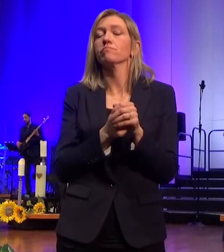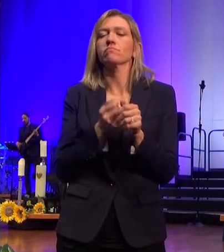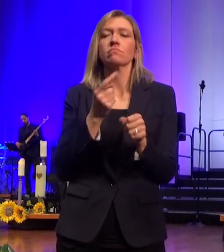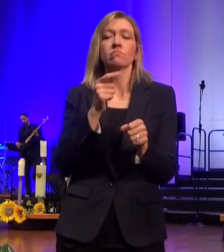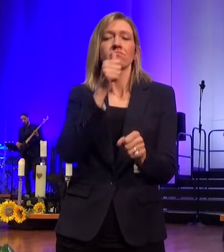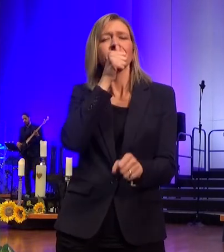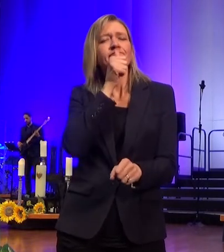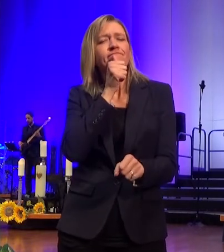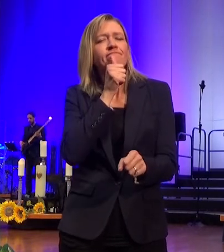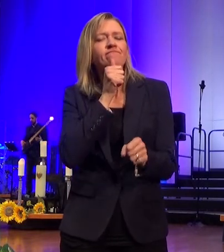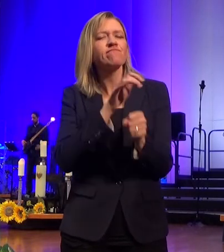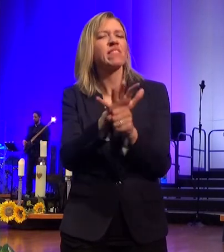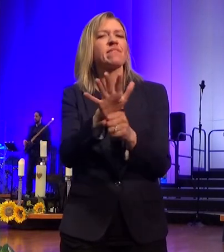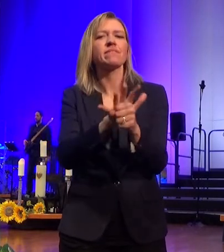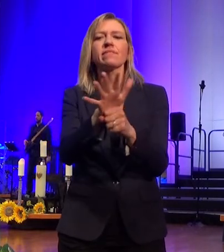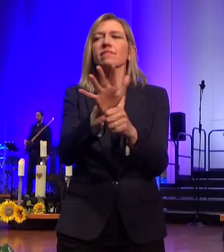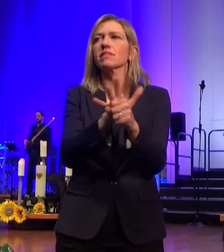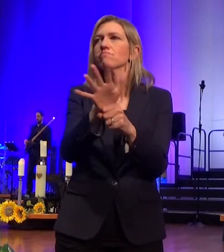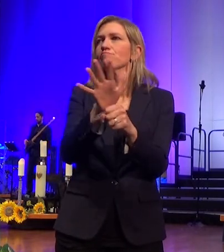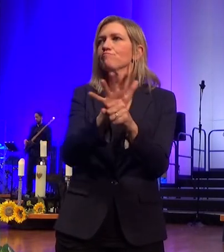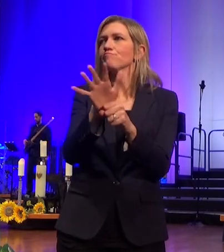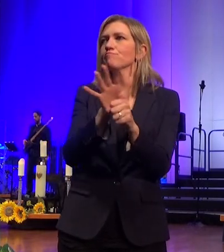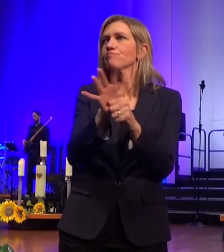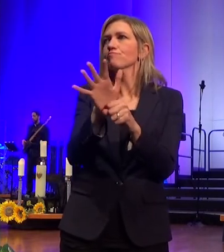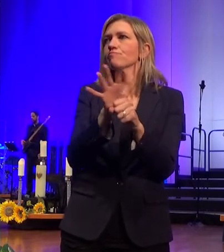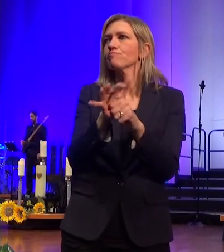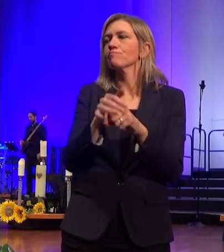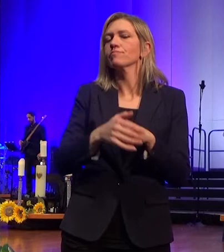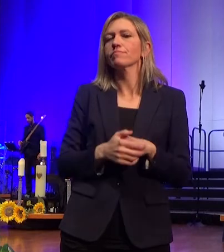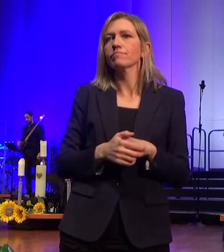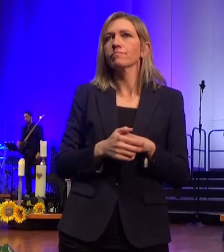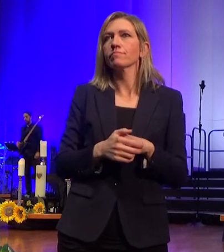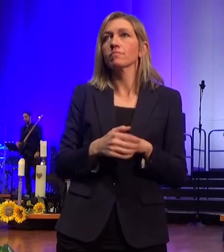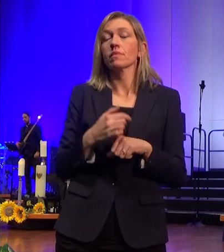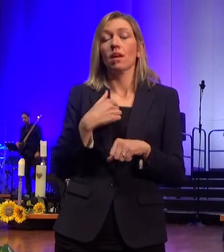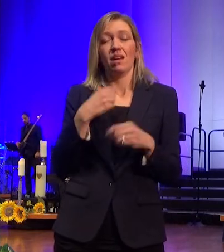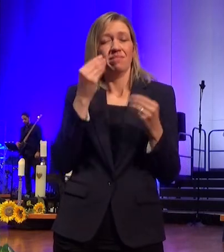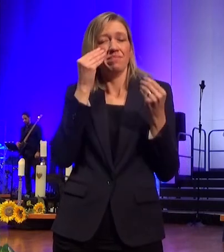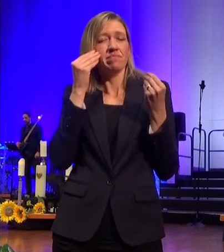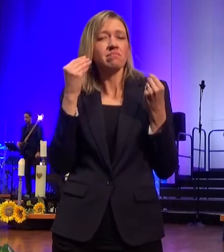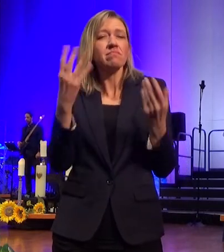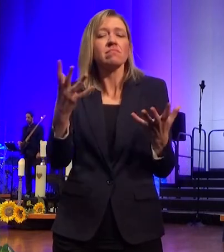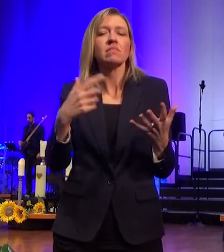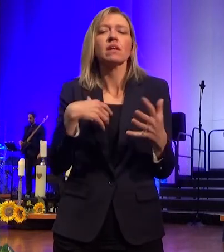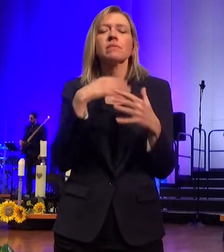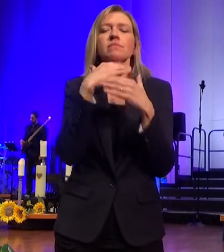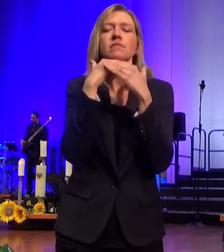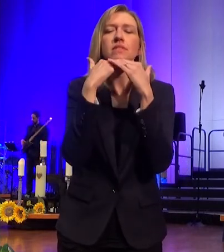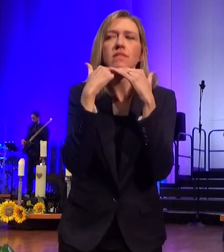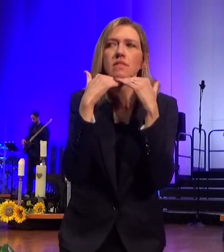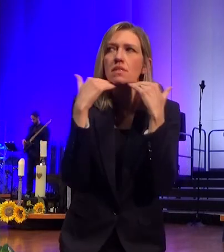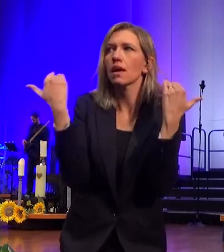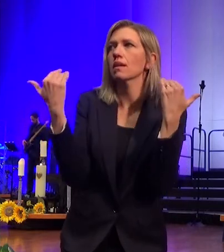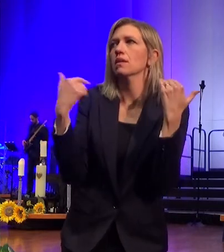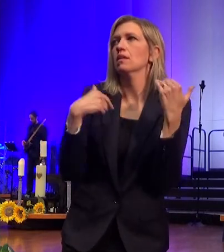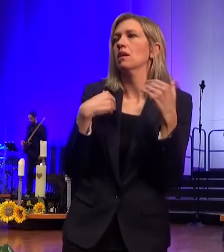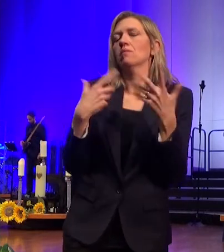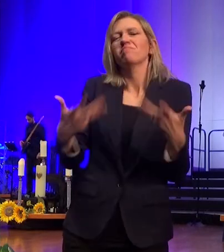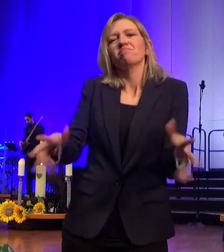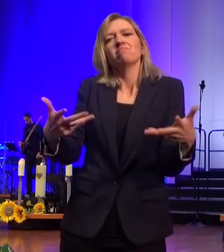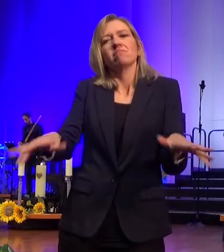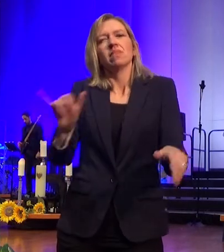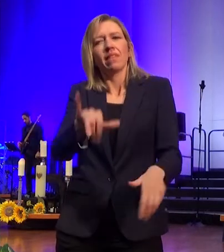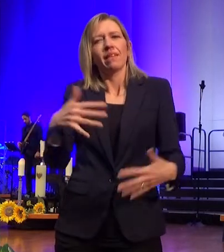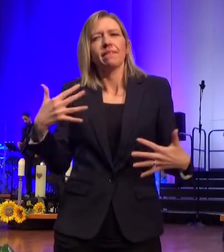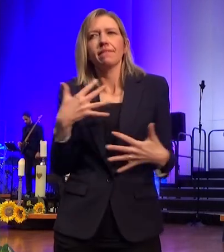Had as much of you as I can take. I'm so done, so over